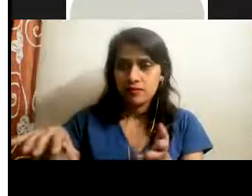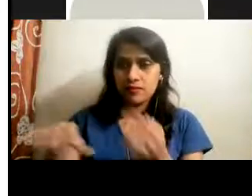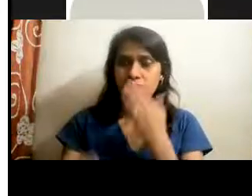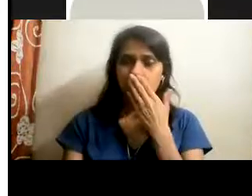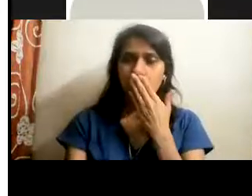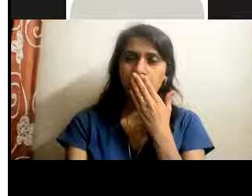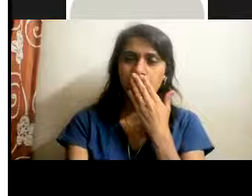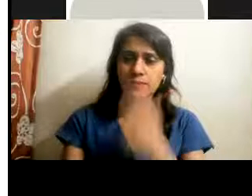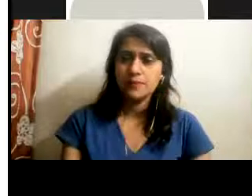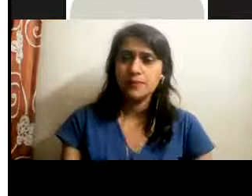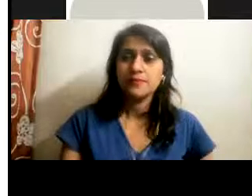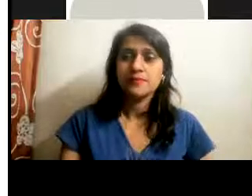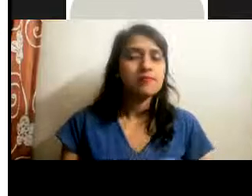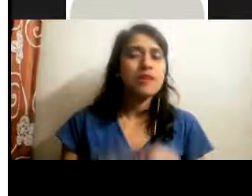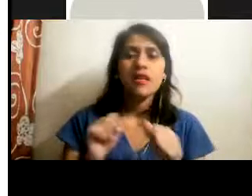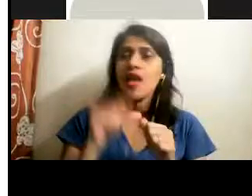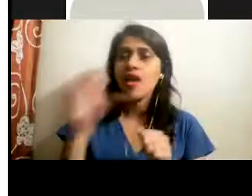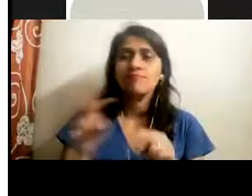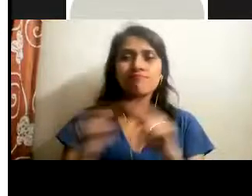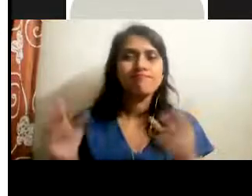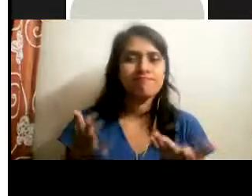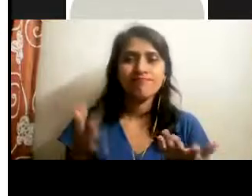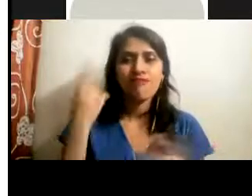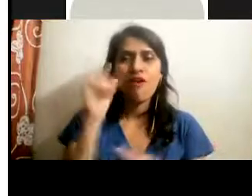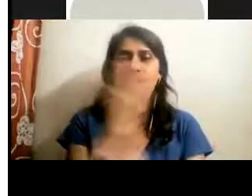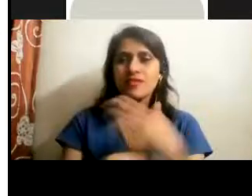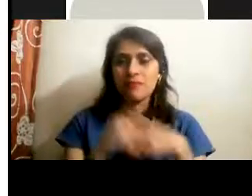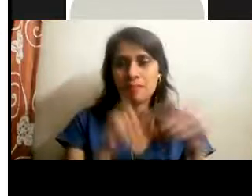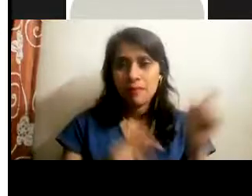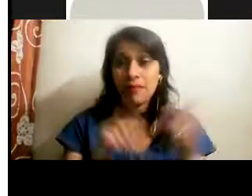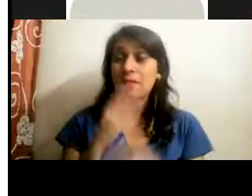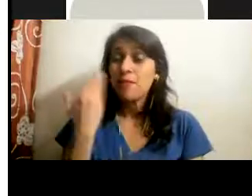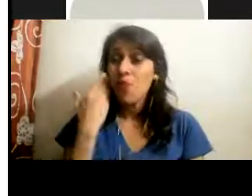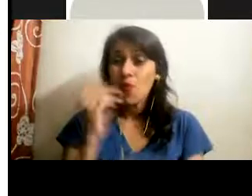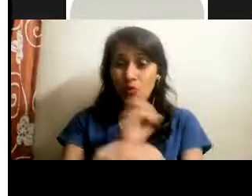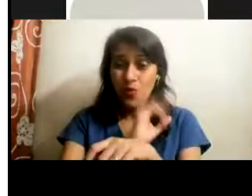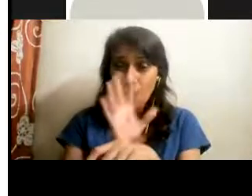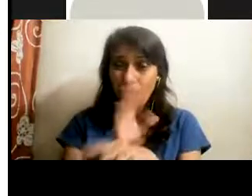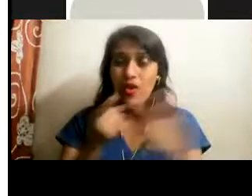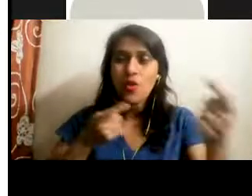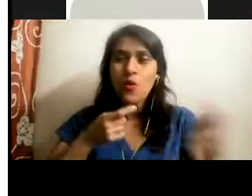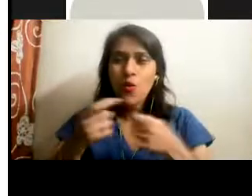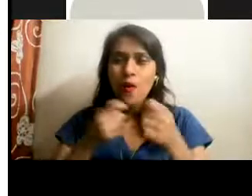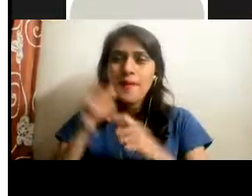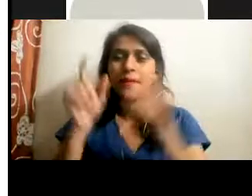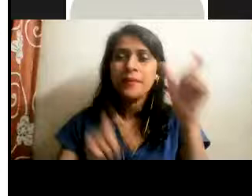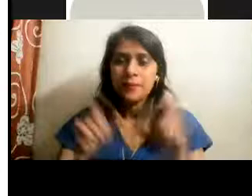very accessible for persons with disabilities. And also during the COVID management or the COVID